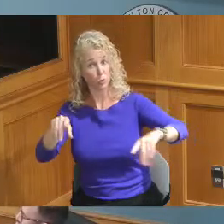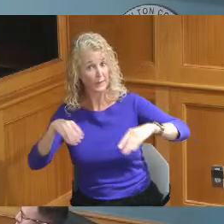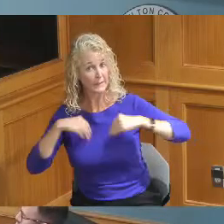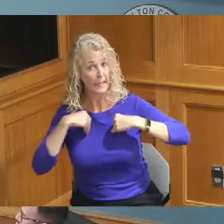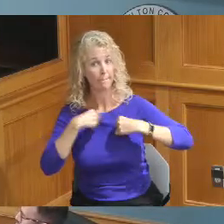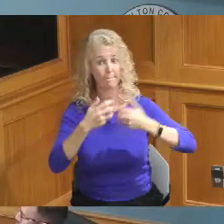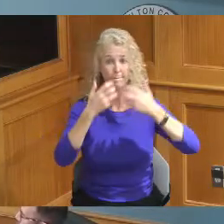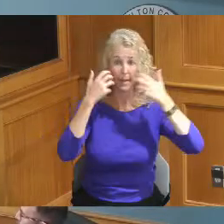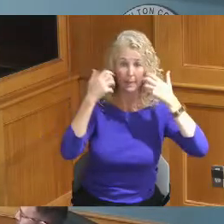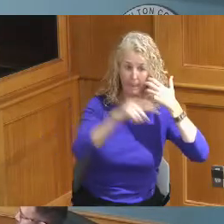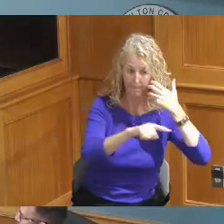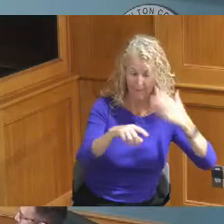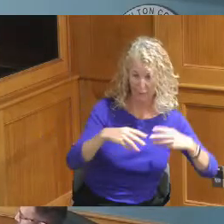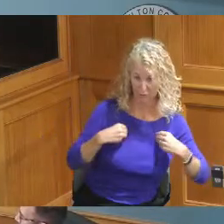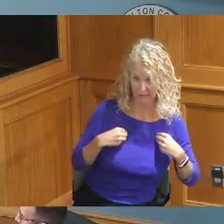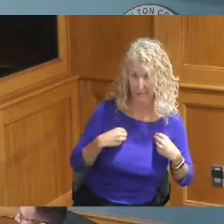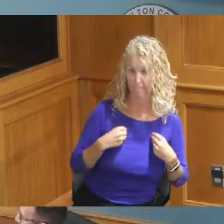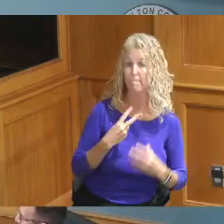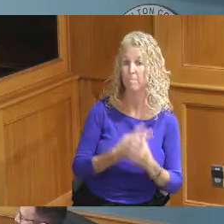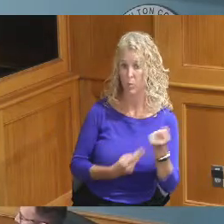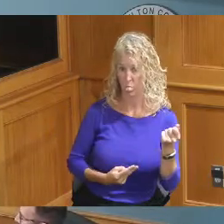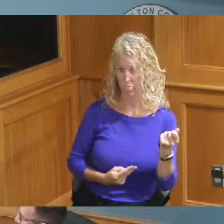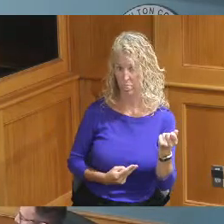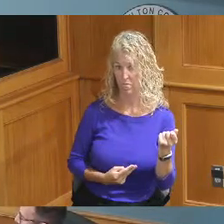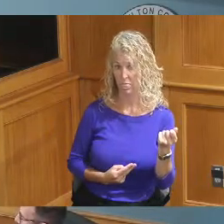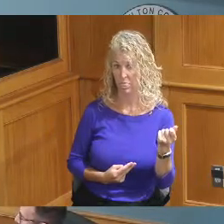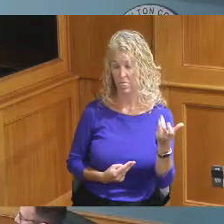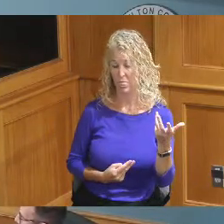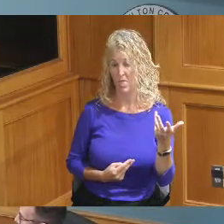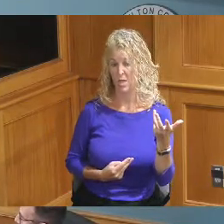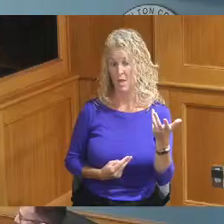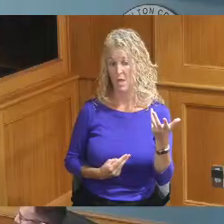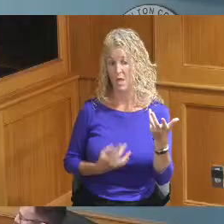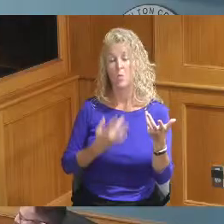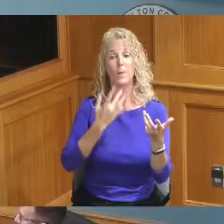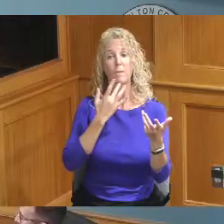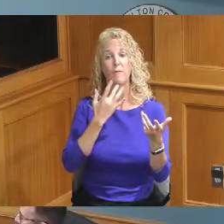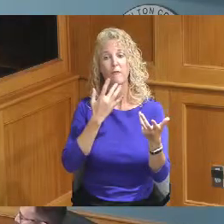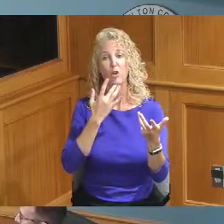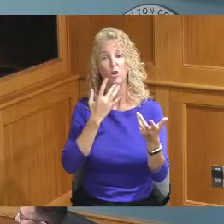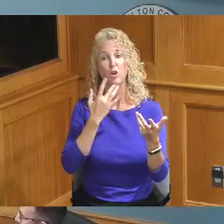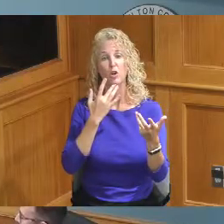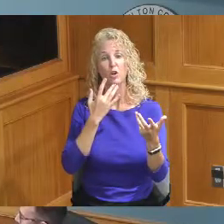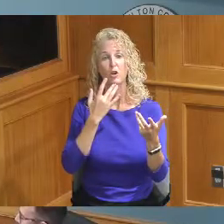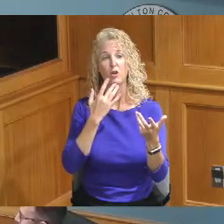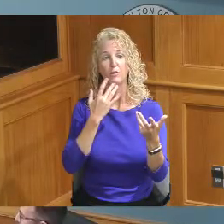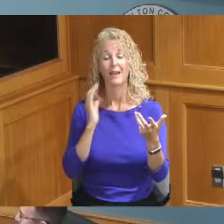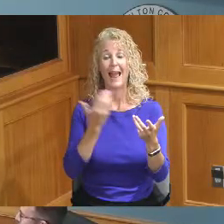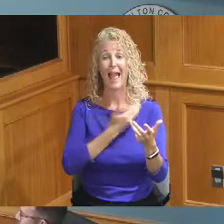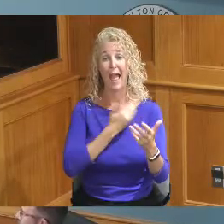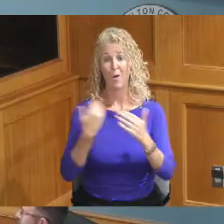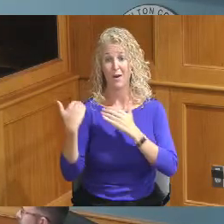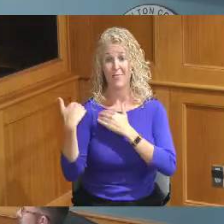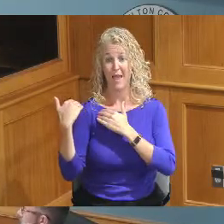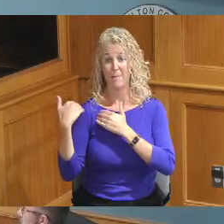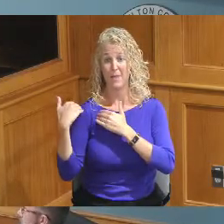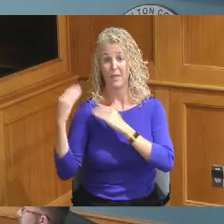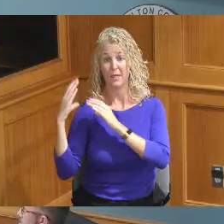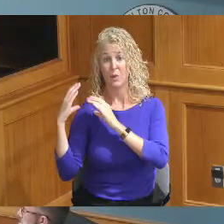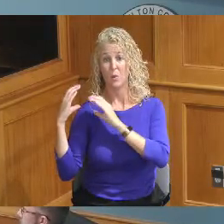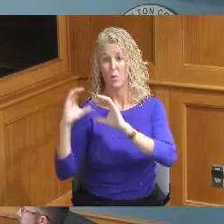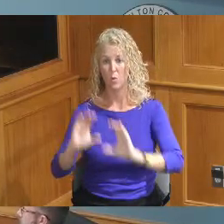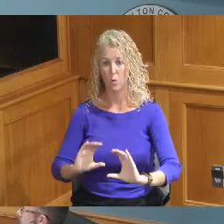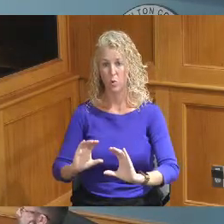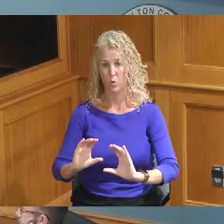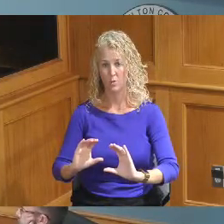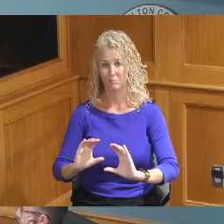Bengals and acceptable to the county, and is a risk-off approach for the county, such that our liabilities are more predictable,